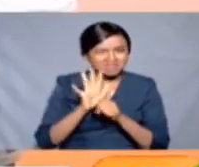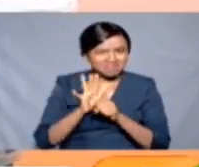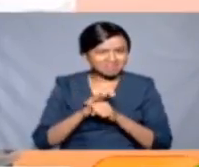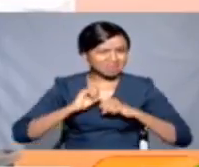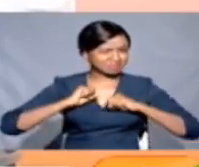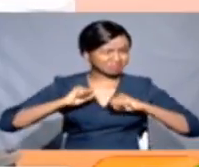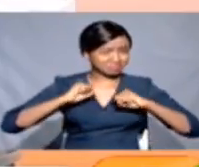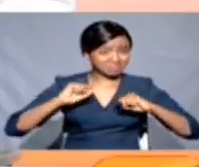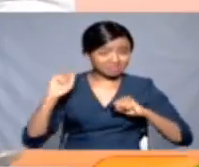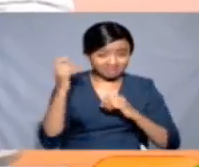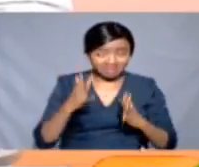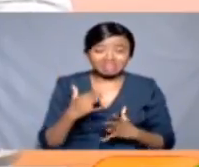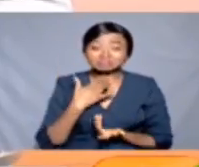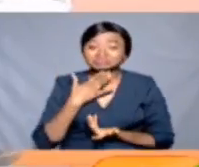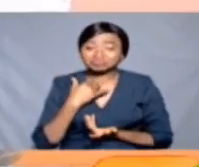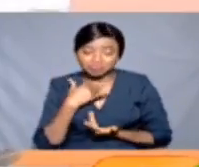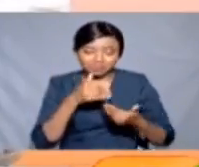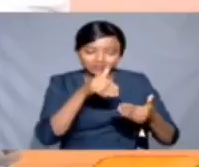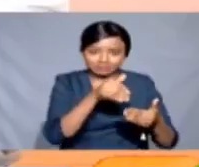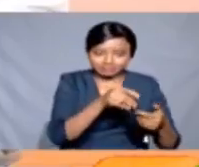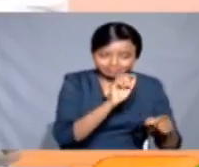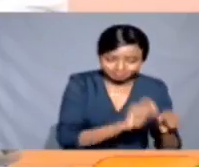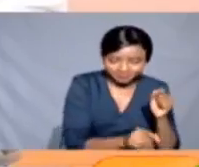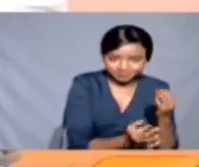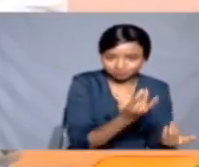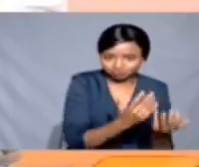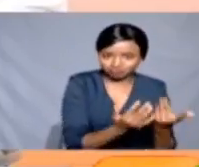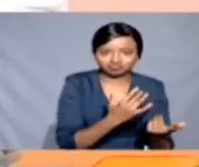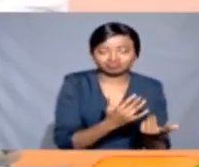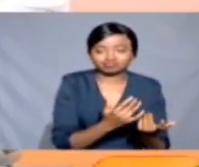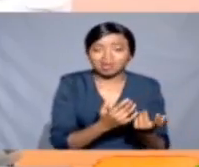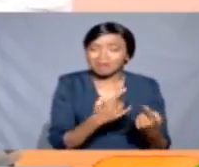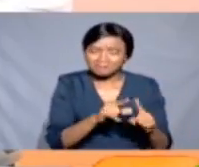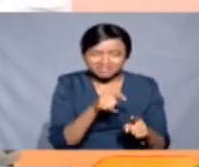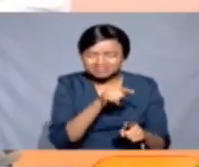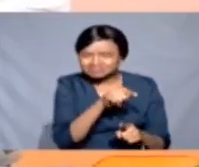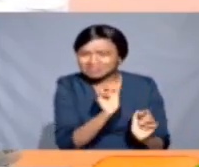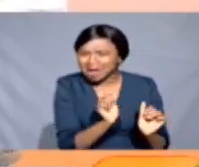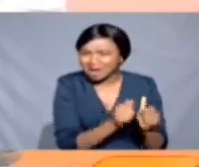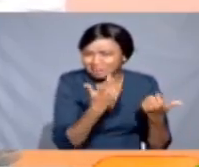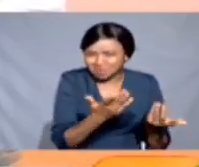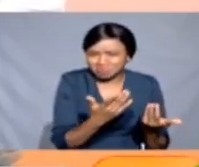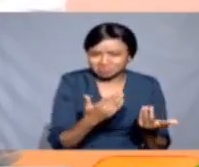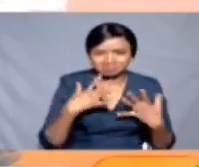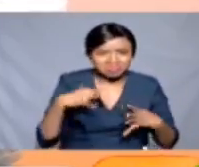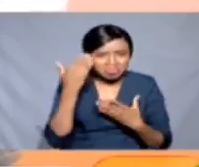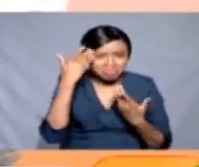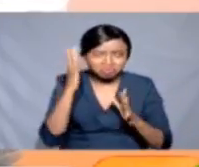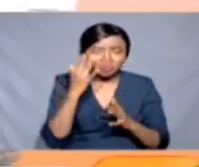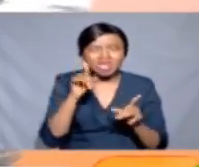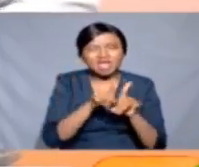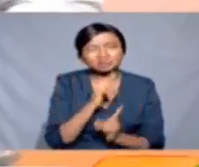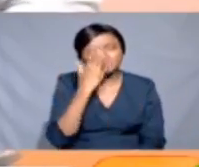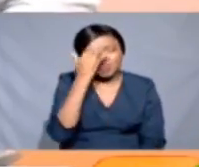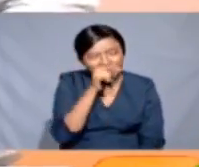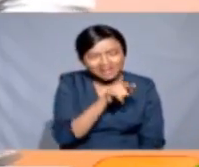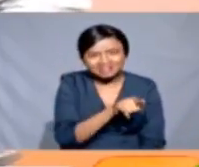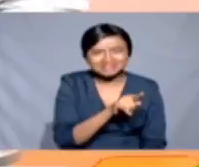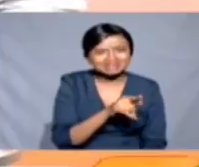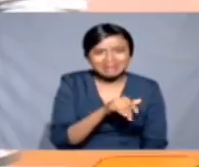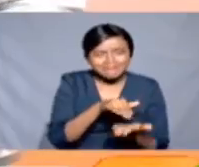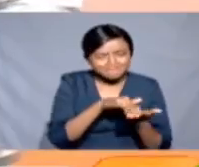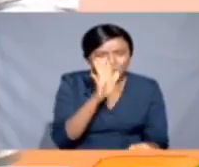are also in the dark about the cremation process. That's right. So what happens at a crematorium? And why is cremation becoming